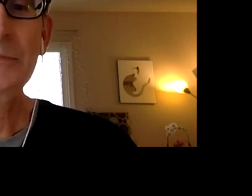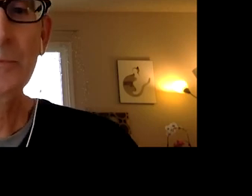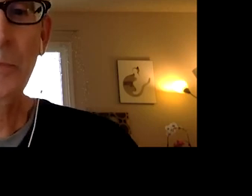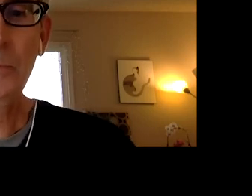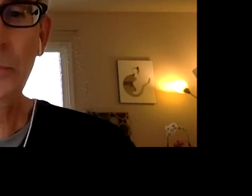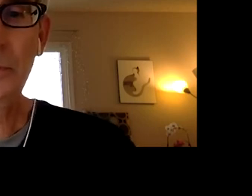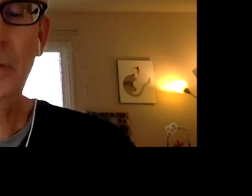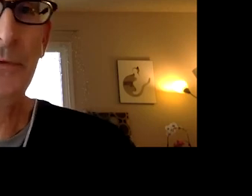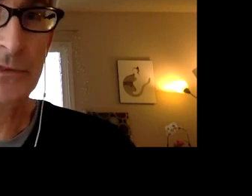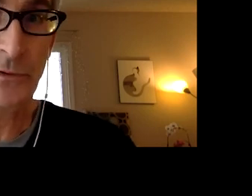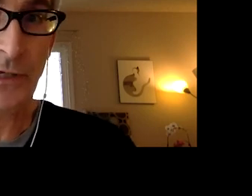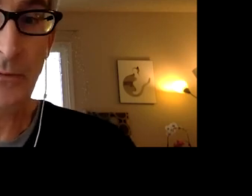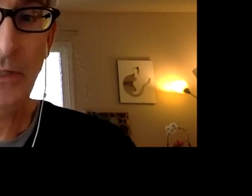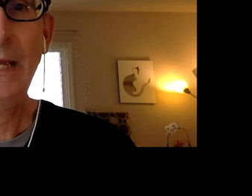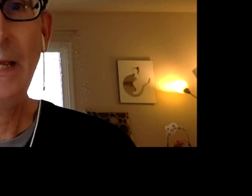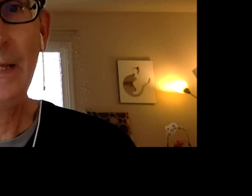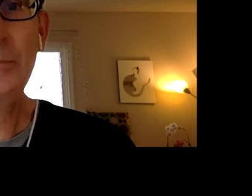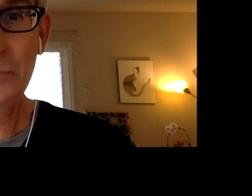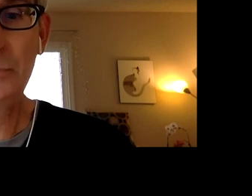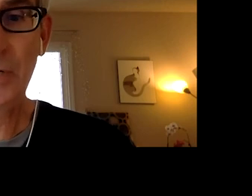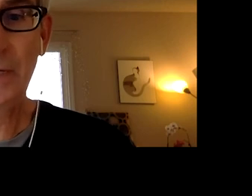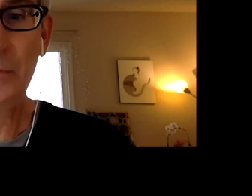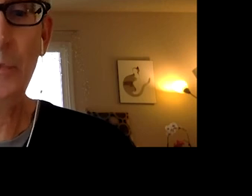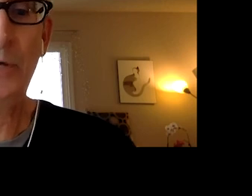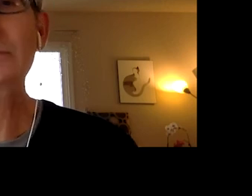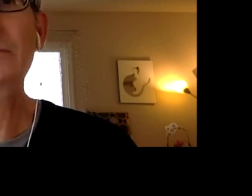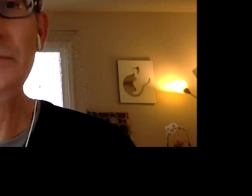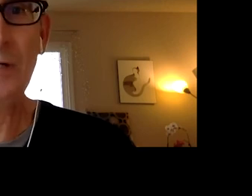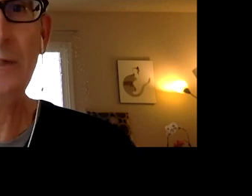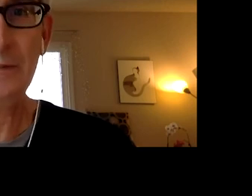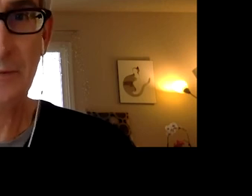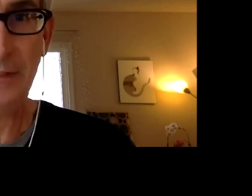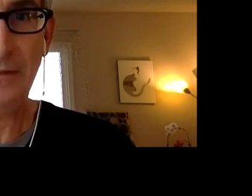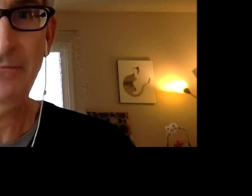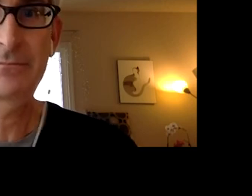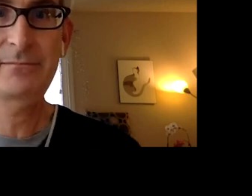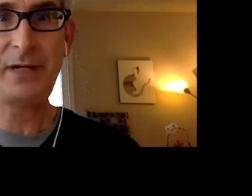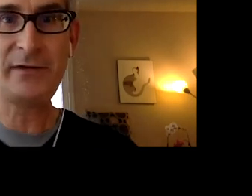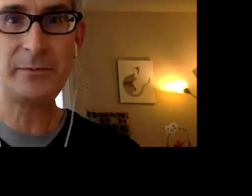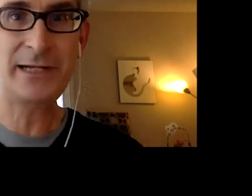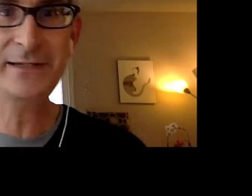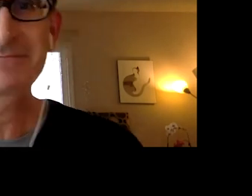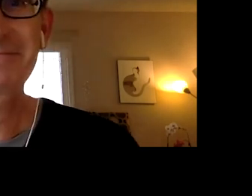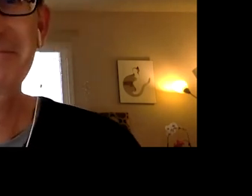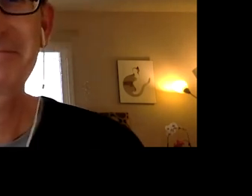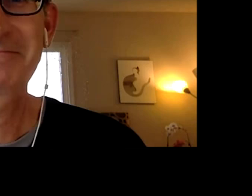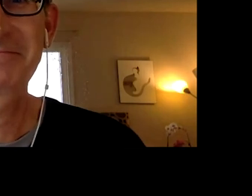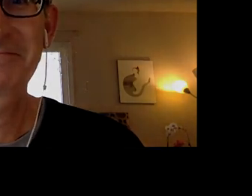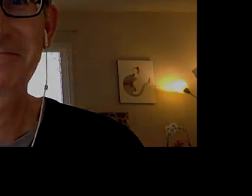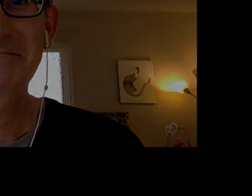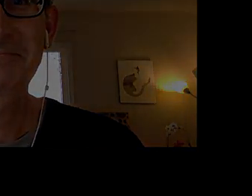And please spread the word about this film and be sure to check out the rest of the DocLands lineup. Bye, everybody.